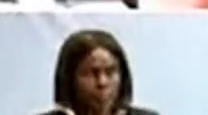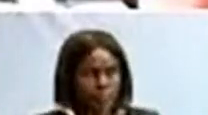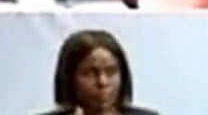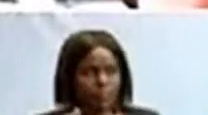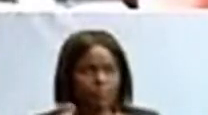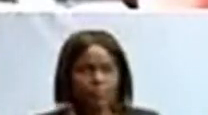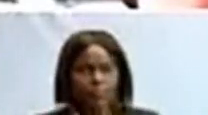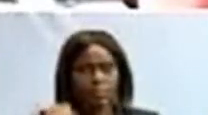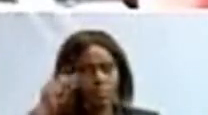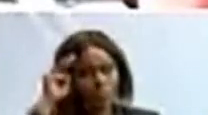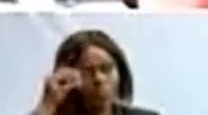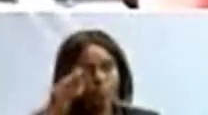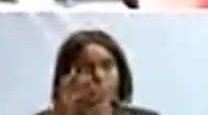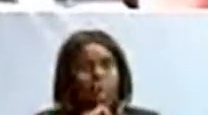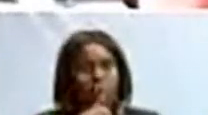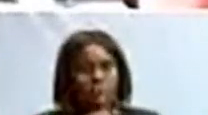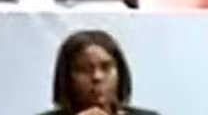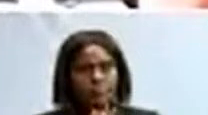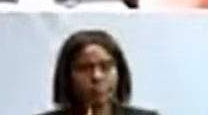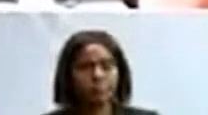the Minister of Finance.